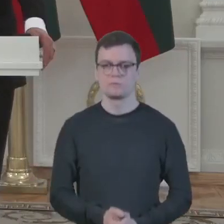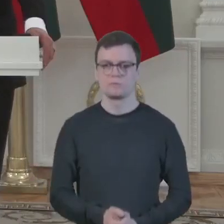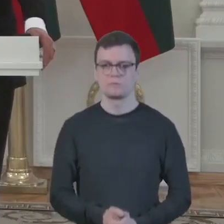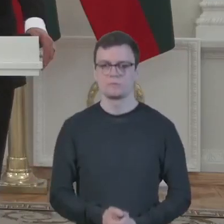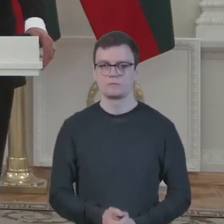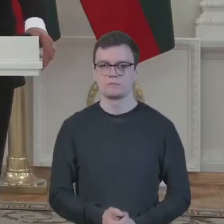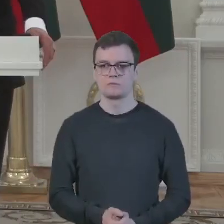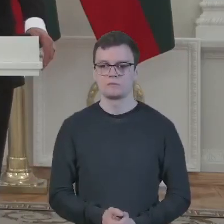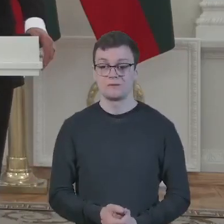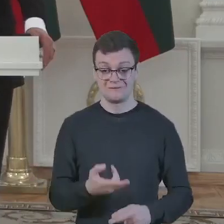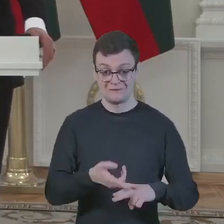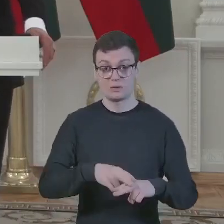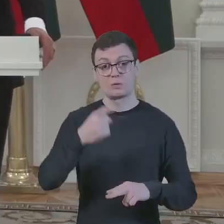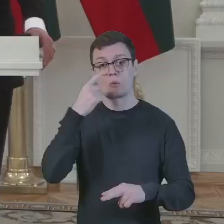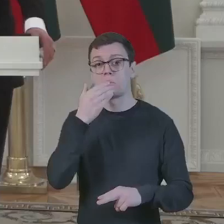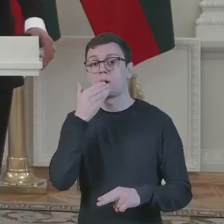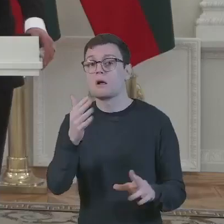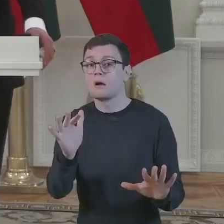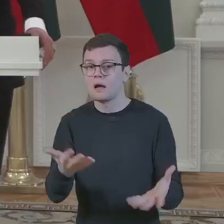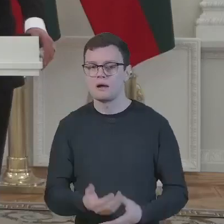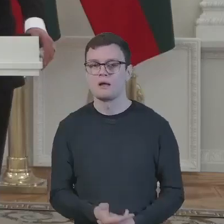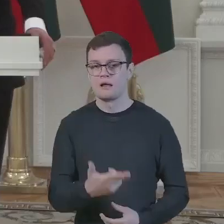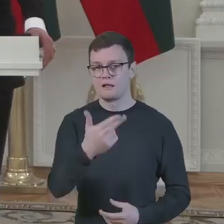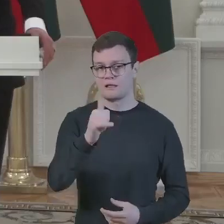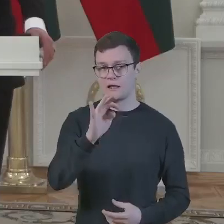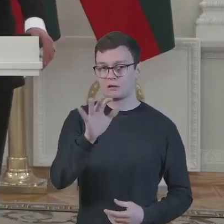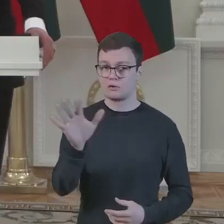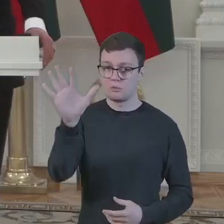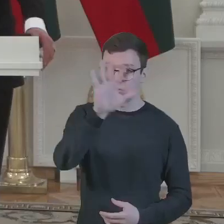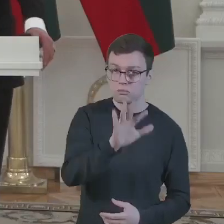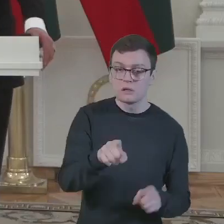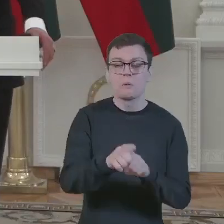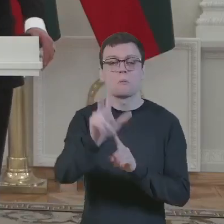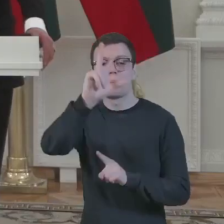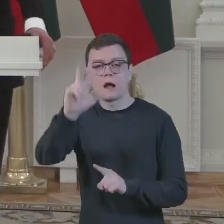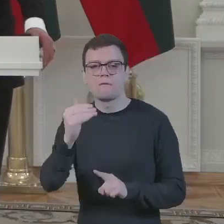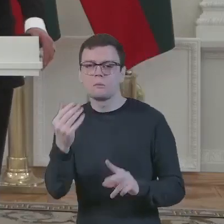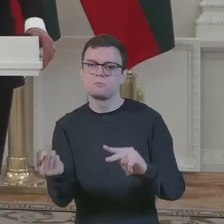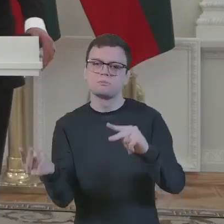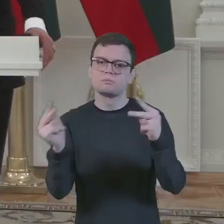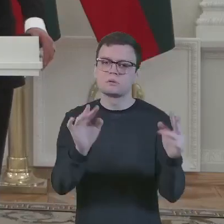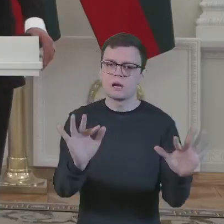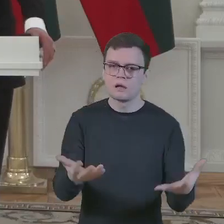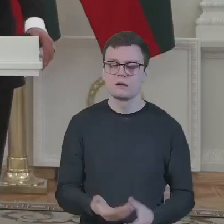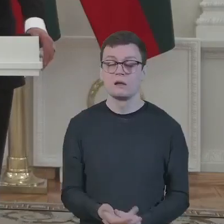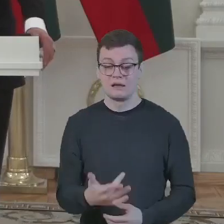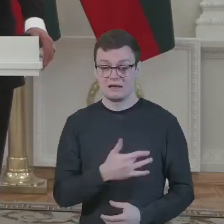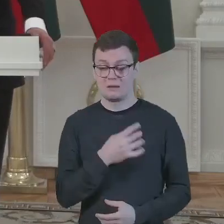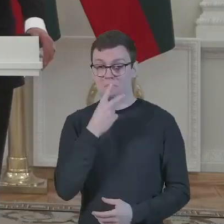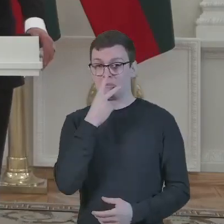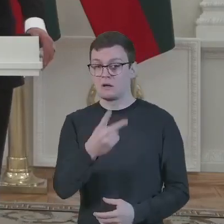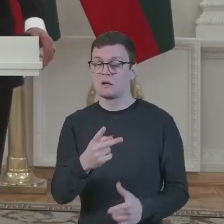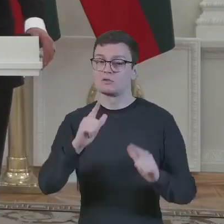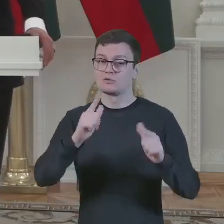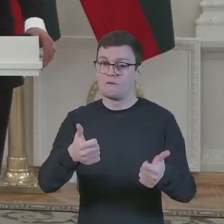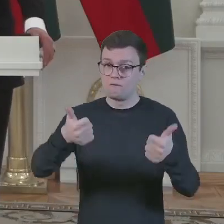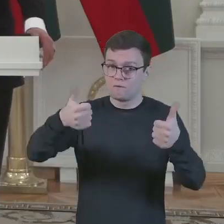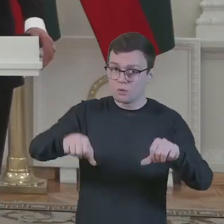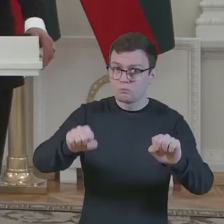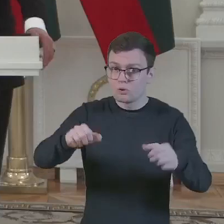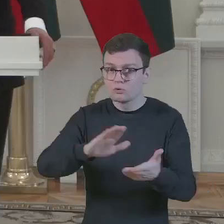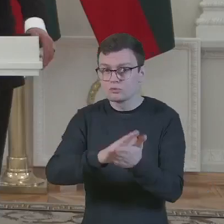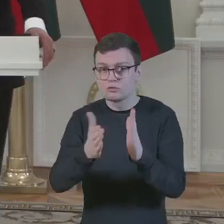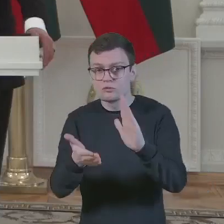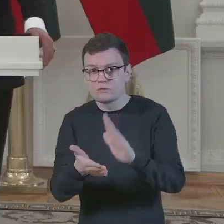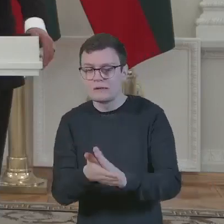NATO. How would it change the situation in the alliance and also in the Baltic region?